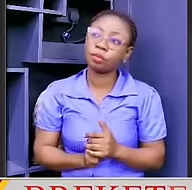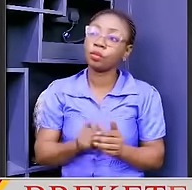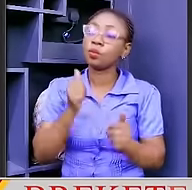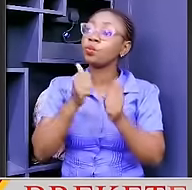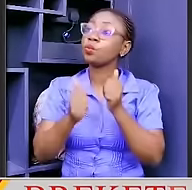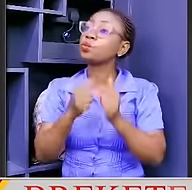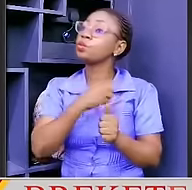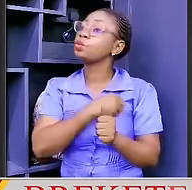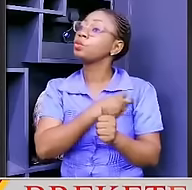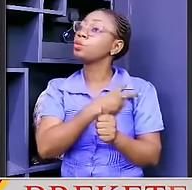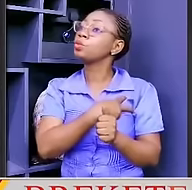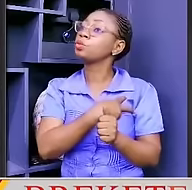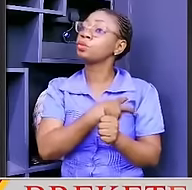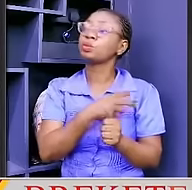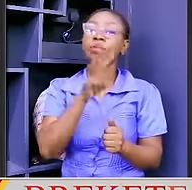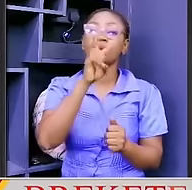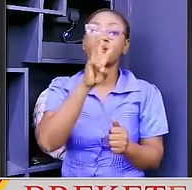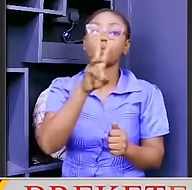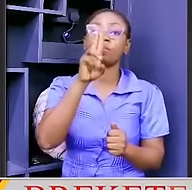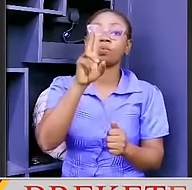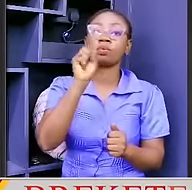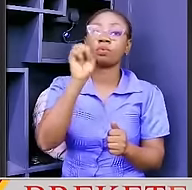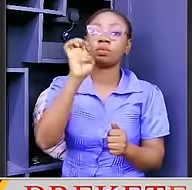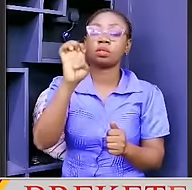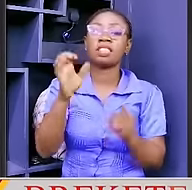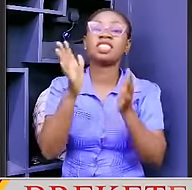Which hospital you say you work? Wuse General Hospital.